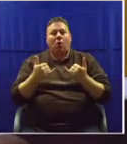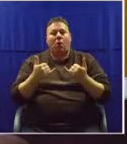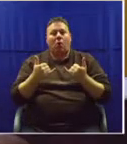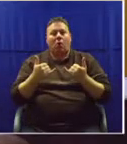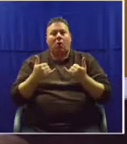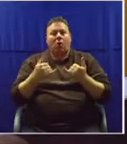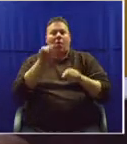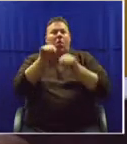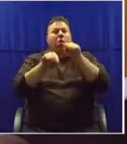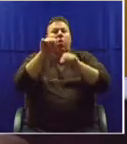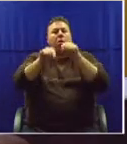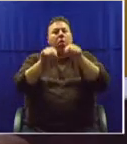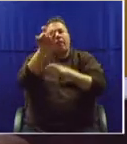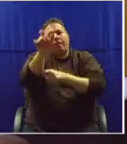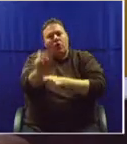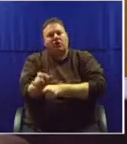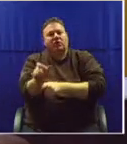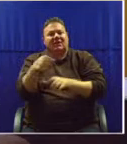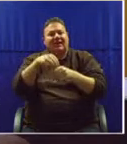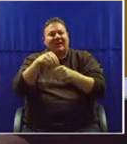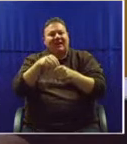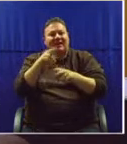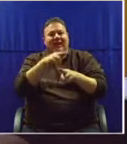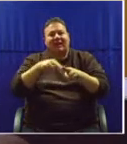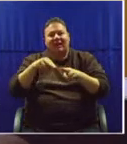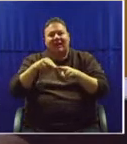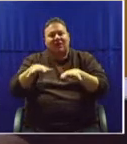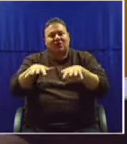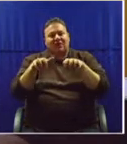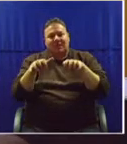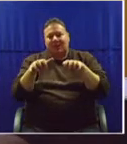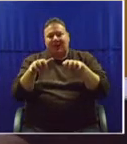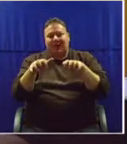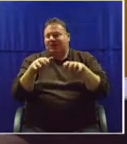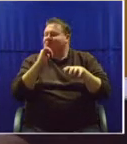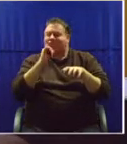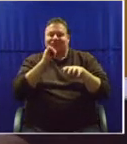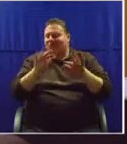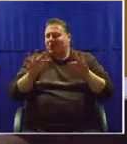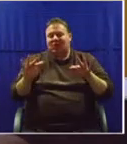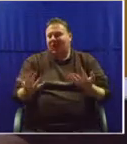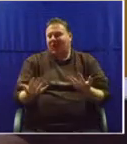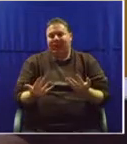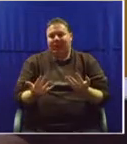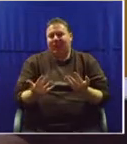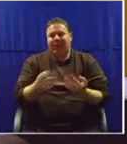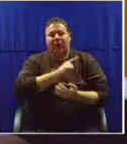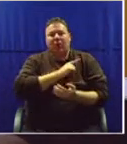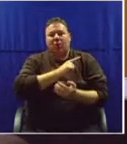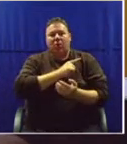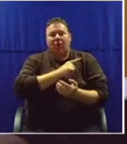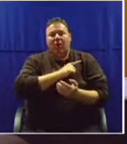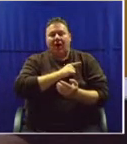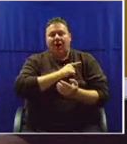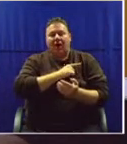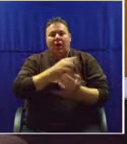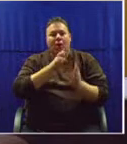on people in the National Assembly. And I am saying I cannot allow that because that is out of